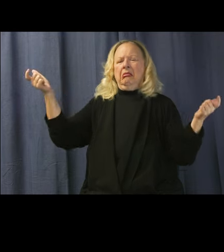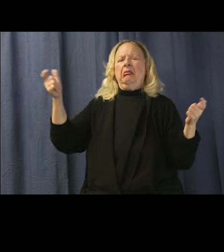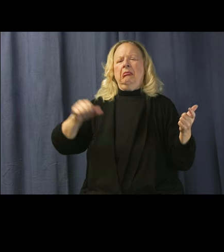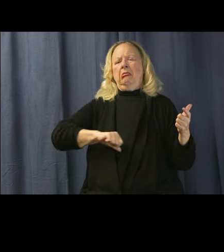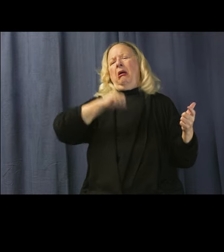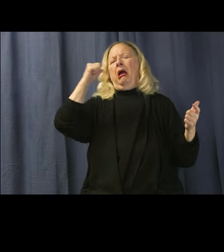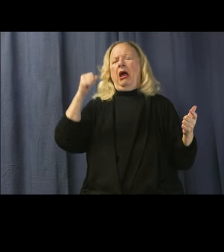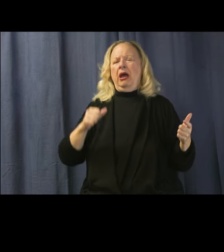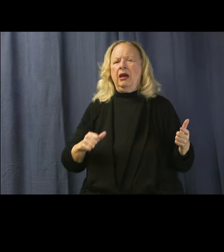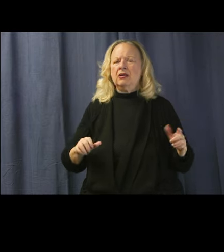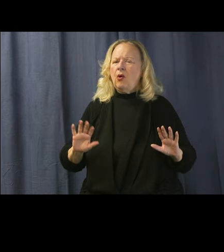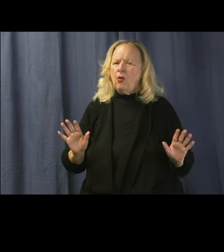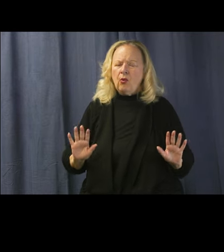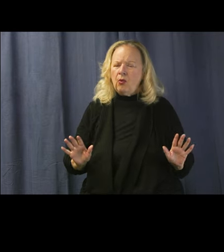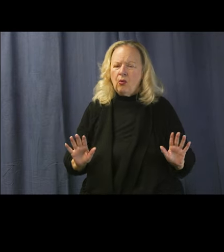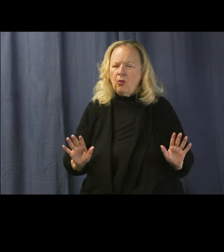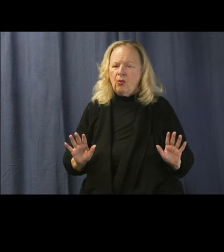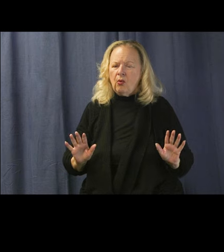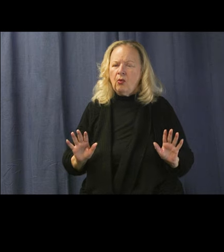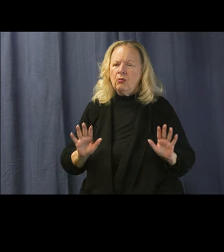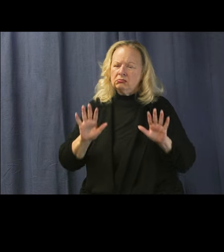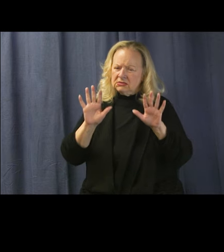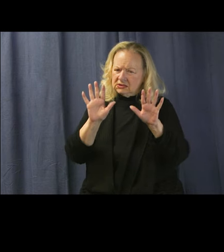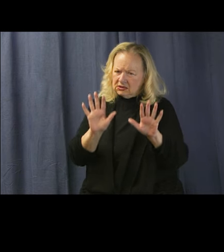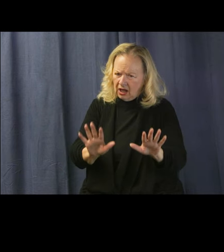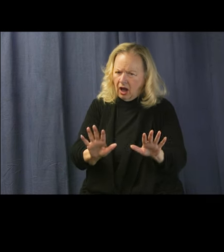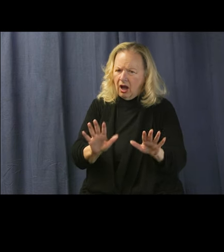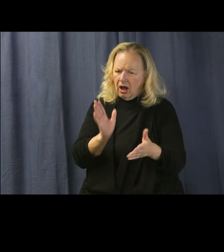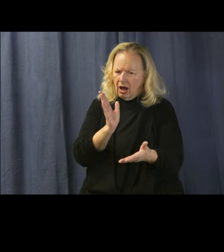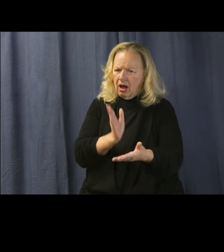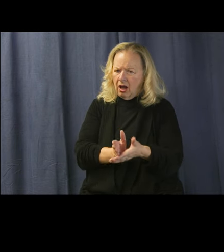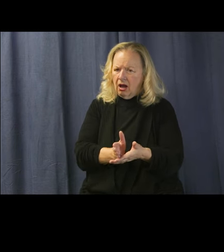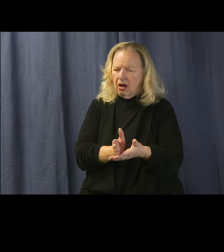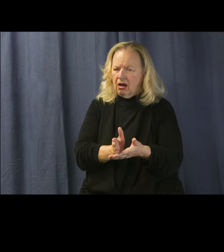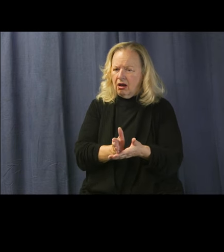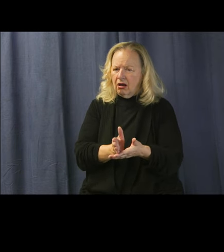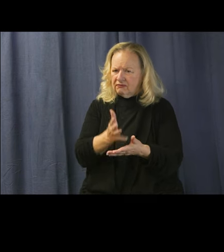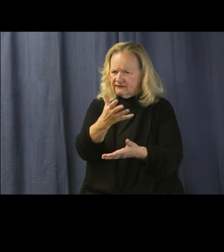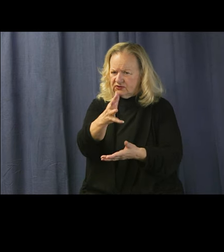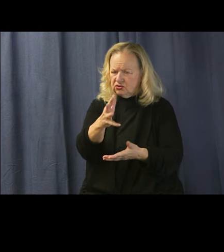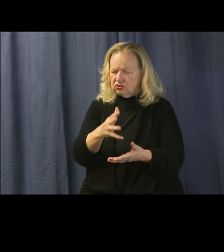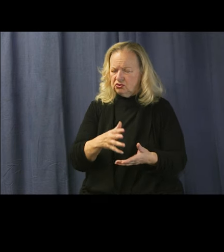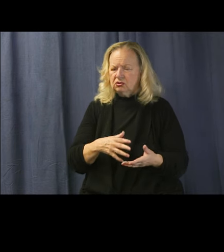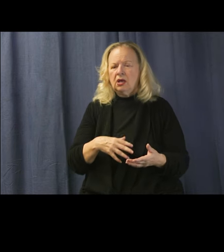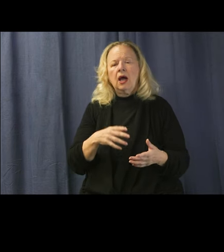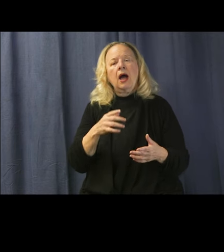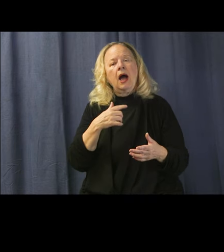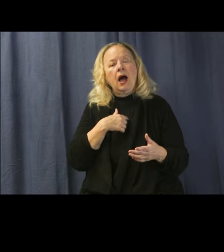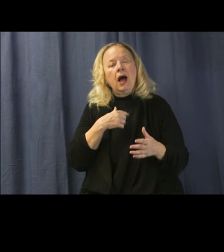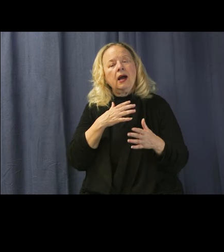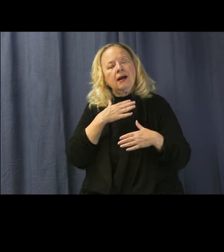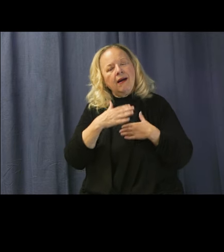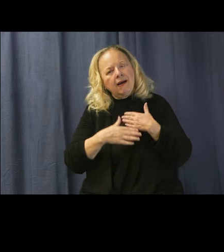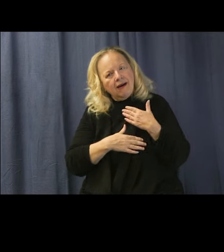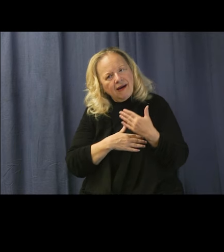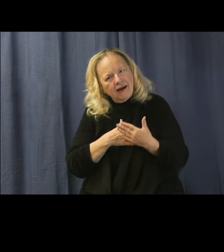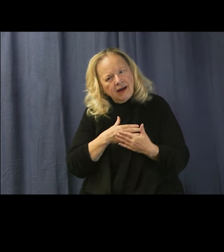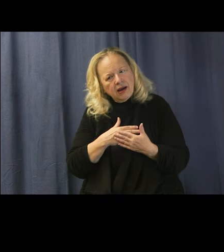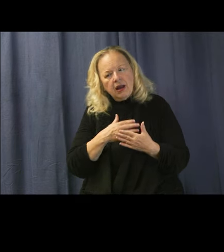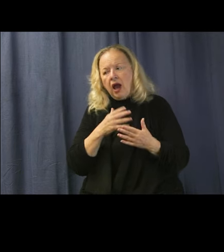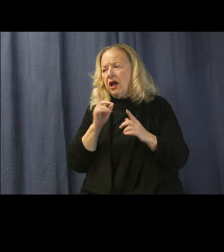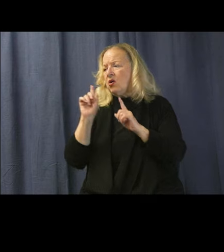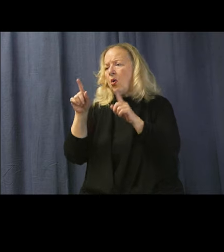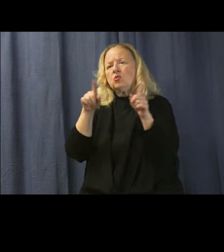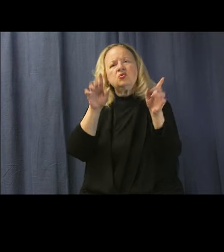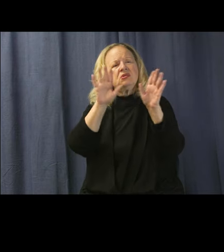pride. And so you have to stop that. This is why I speak at Christian churches